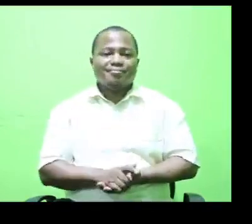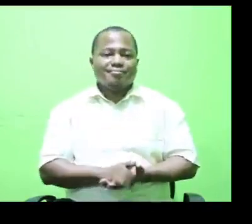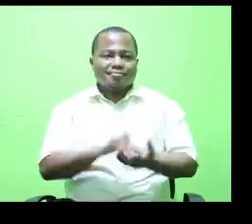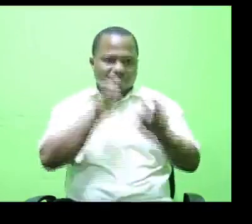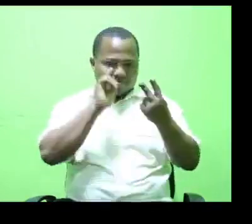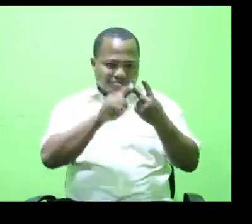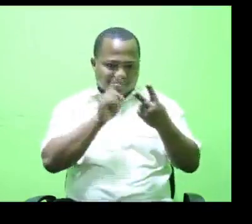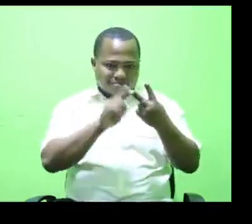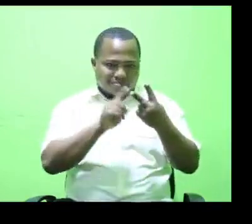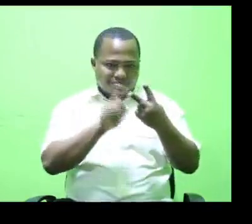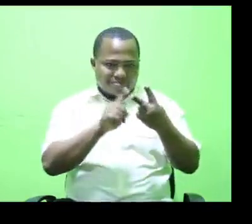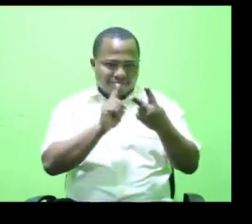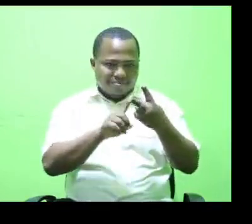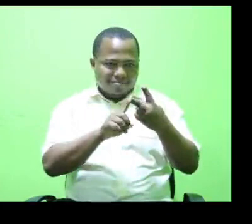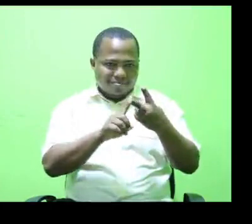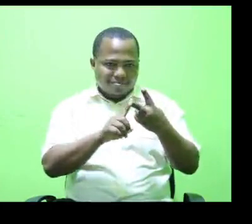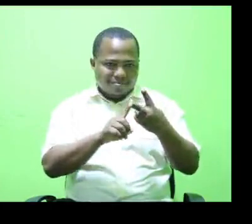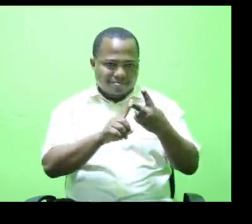B.